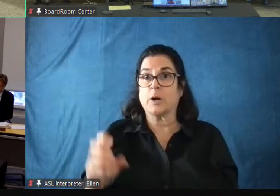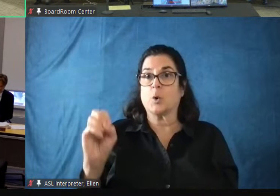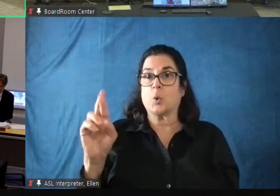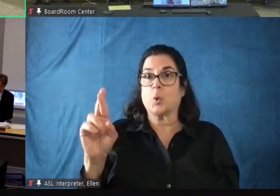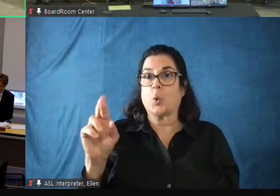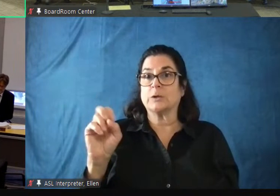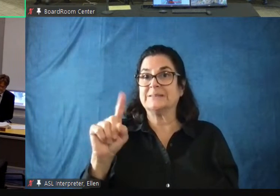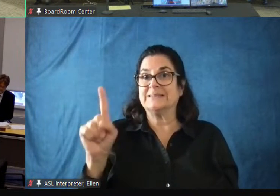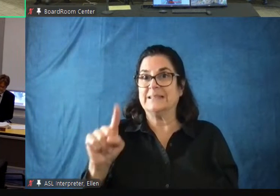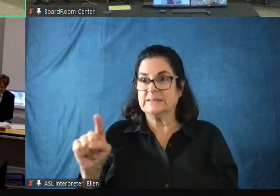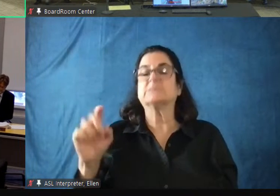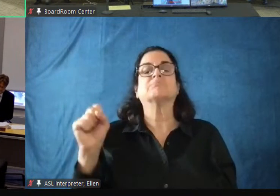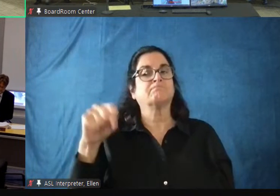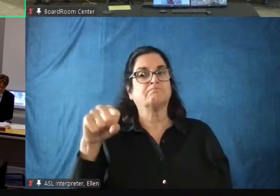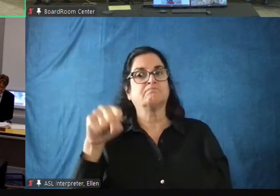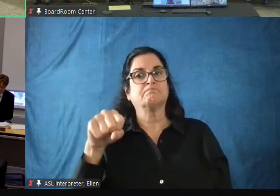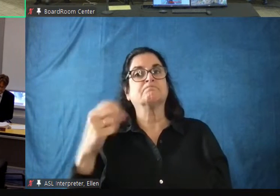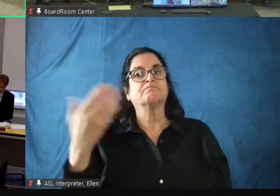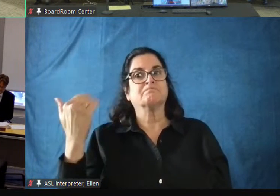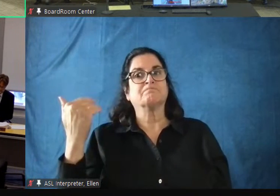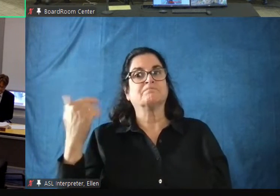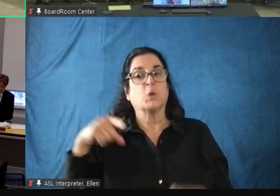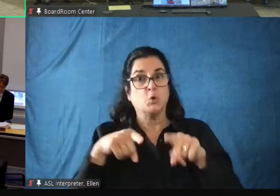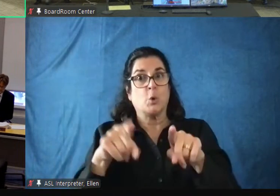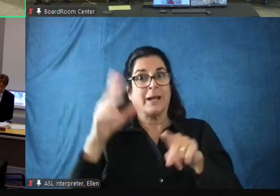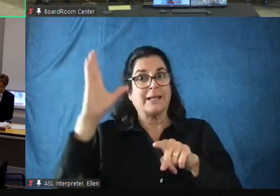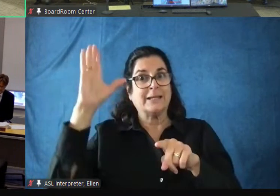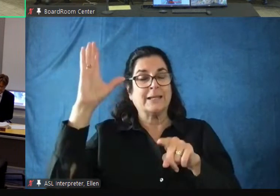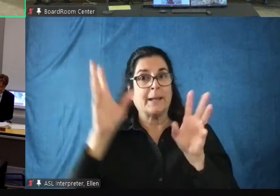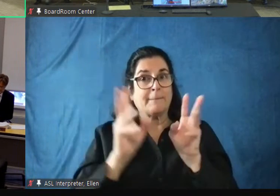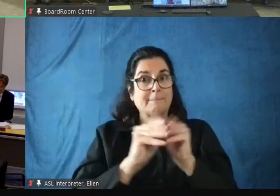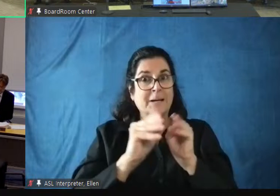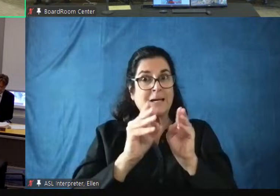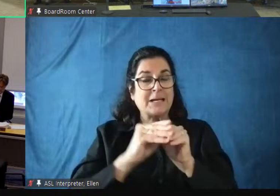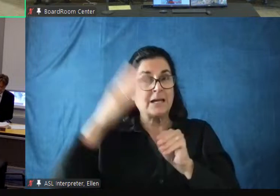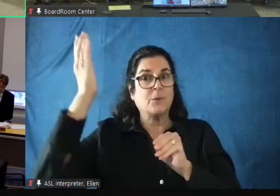presentation at the meeting, but no motions were done.